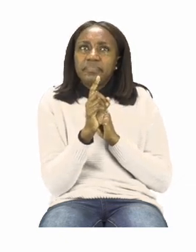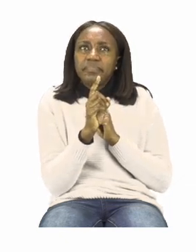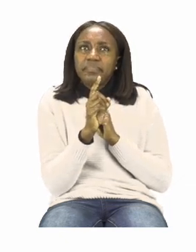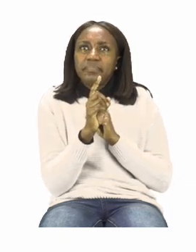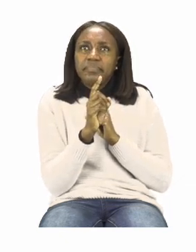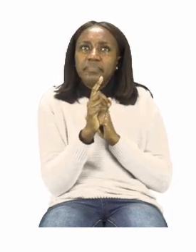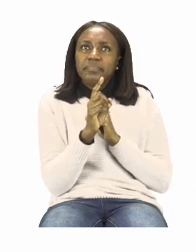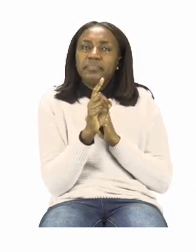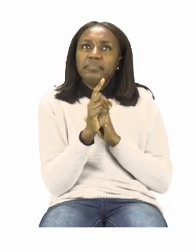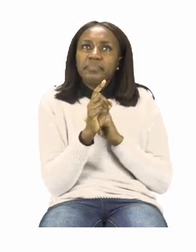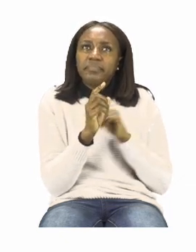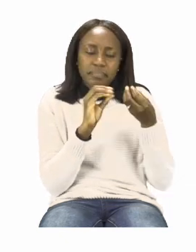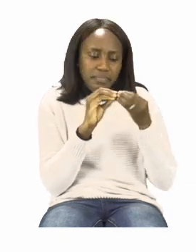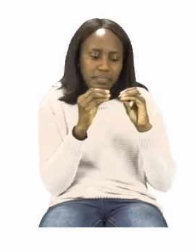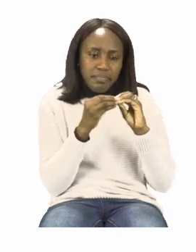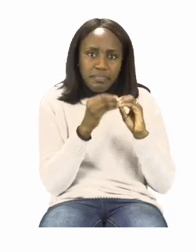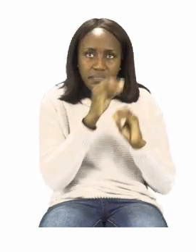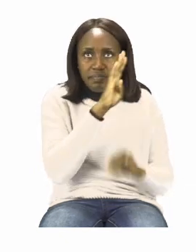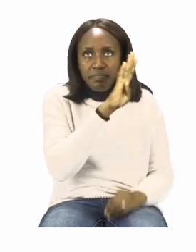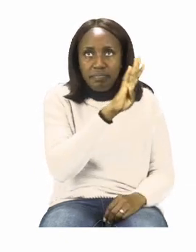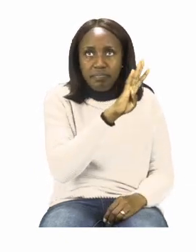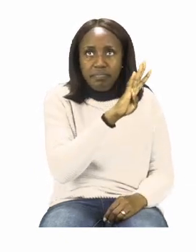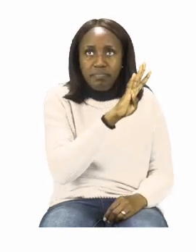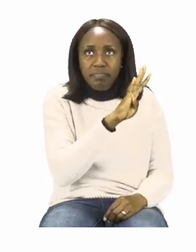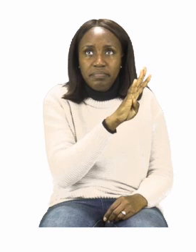First, we have number 4.